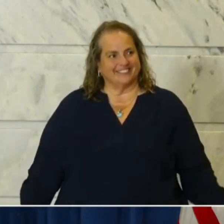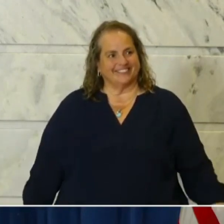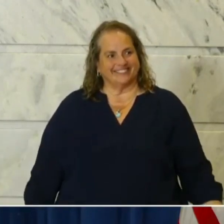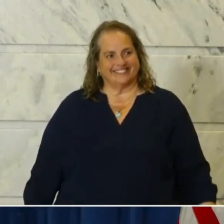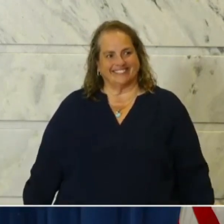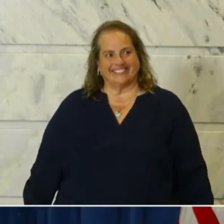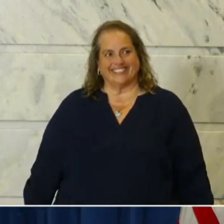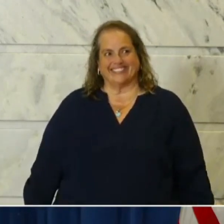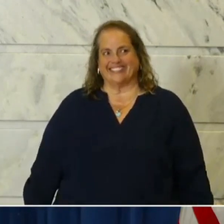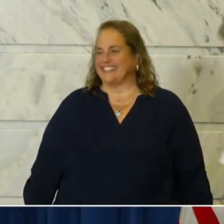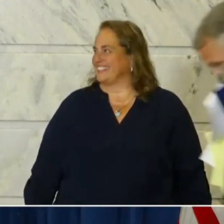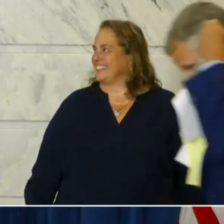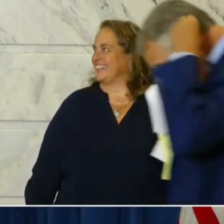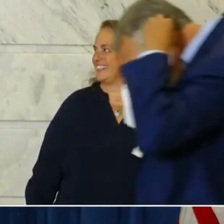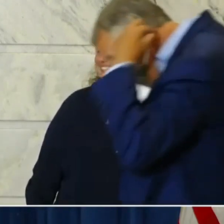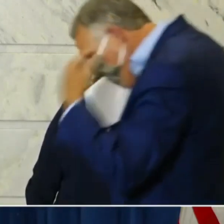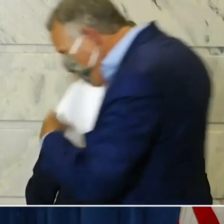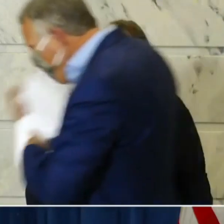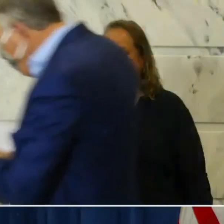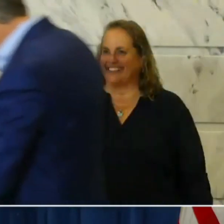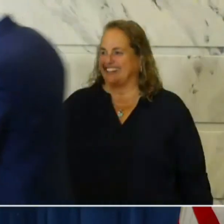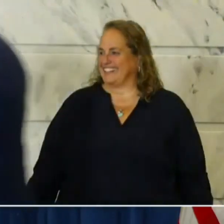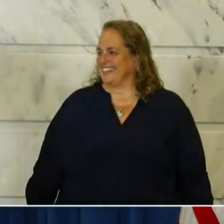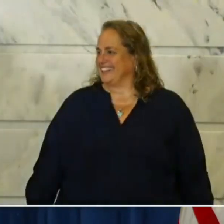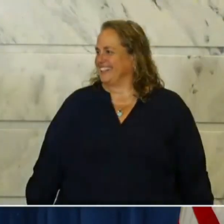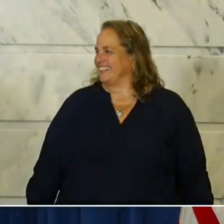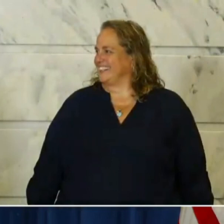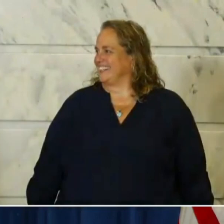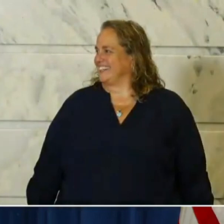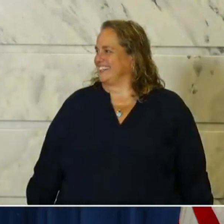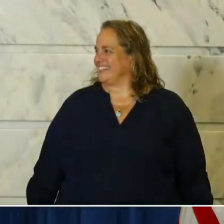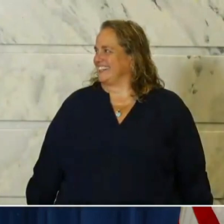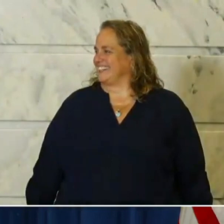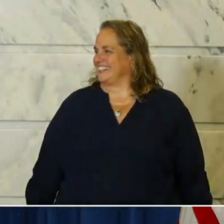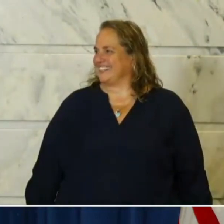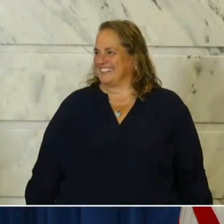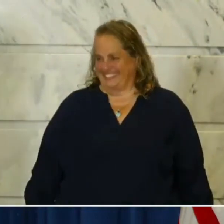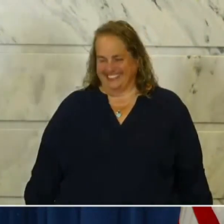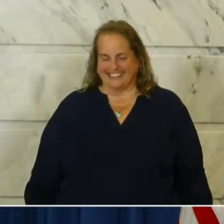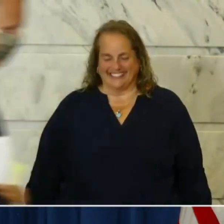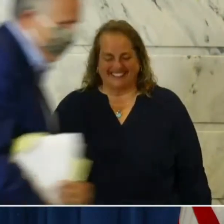we're trying to model good practices here. There you go. Thank you.